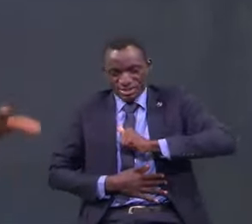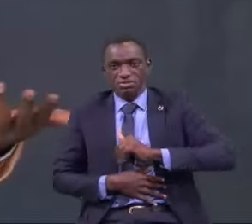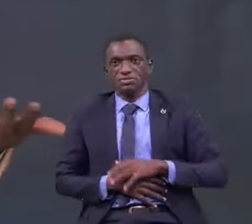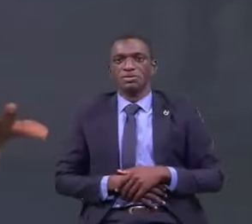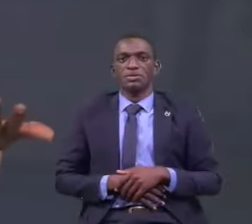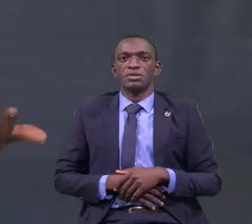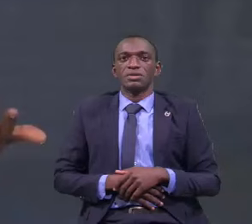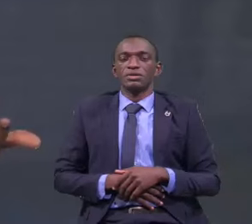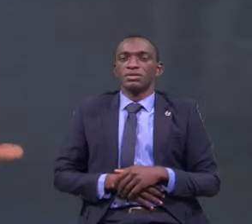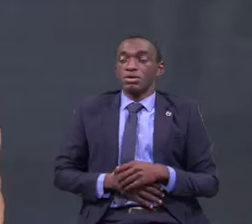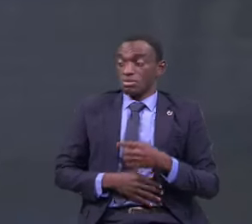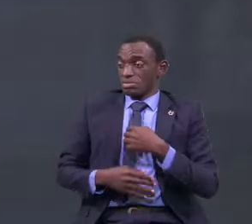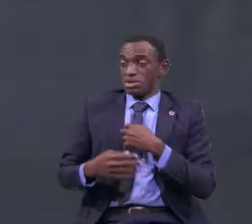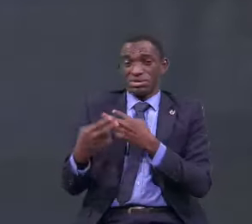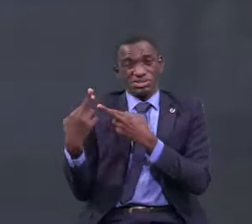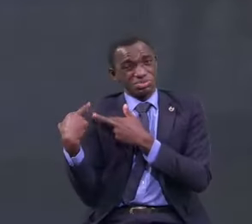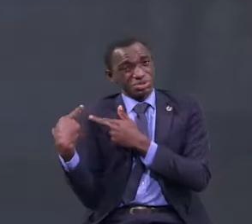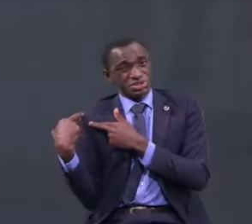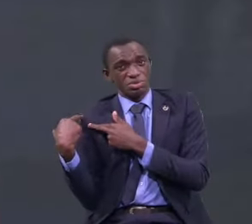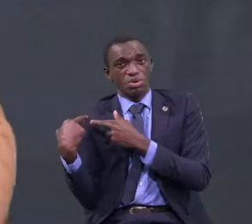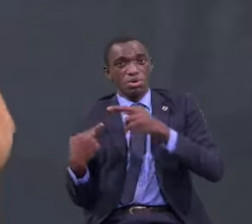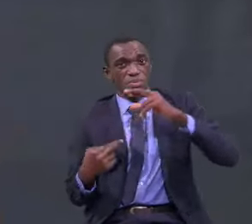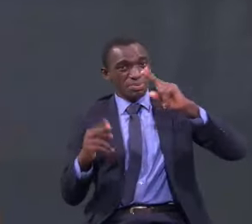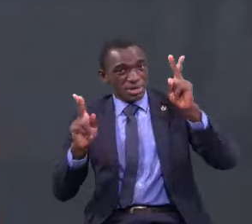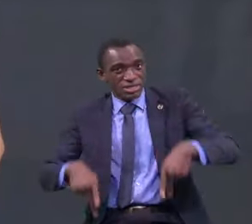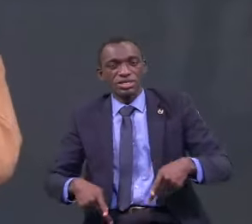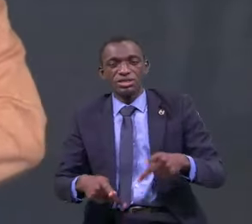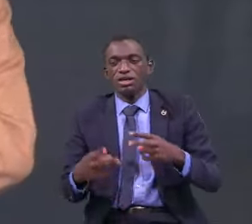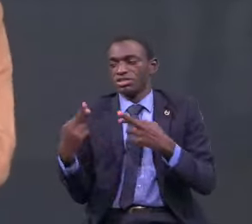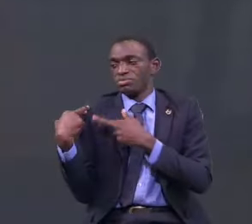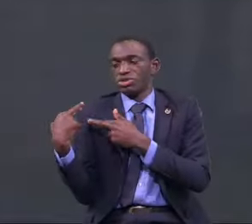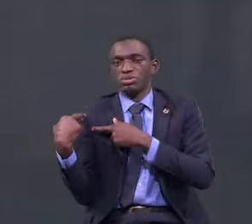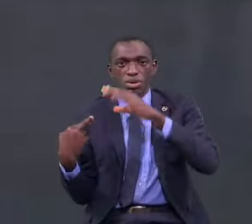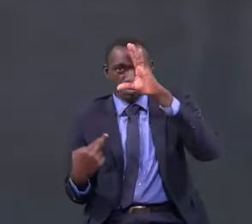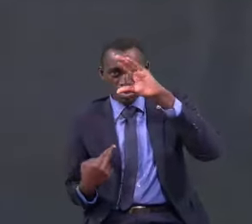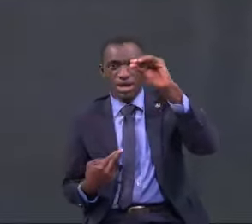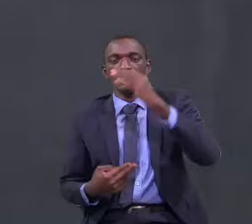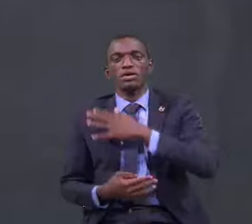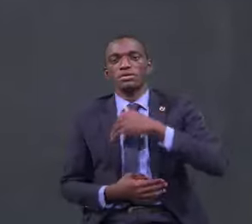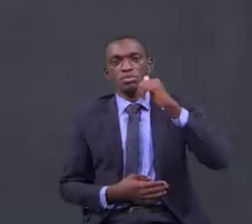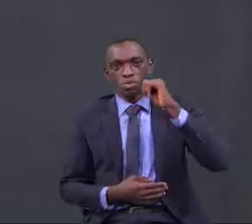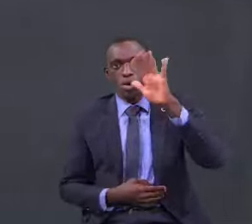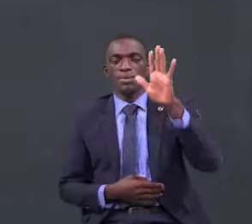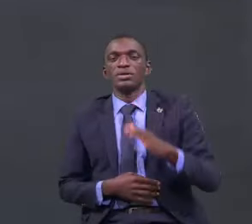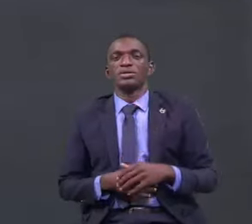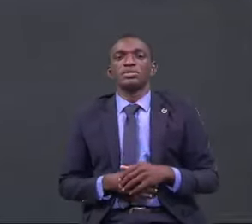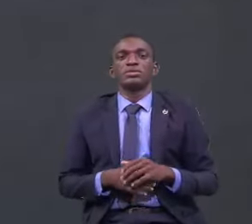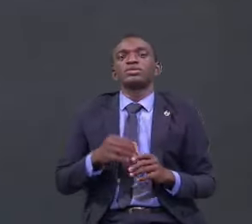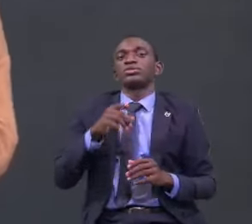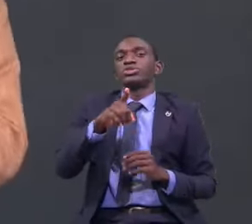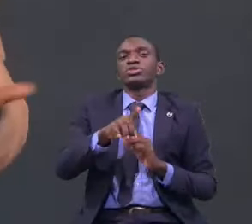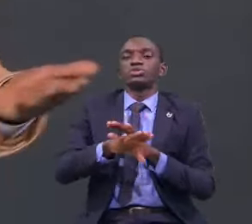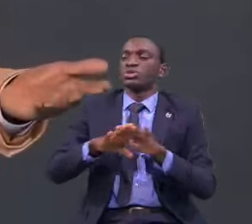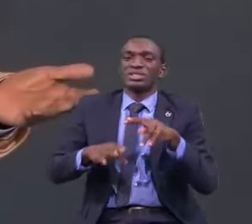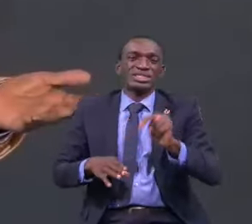You're a responsible man, a responsible woman. You don't need the insult of